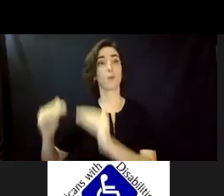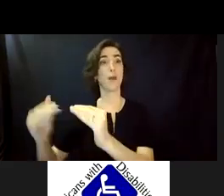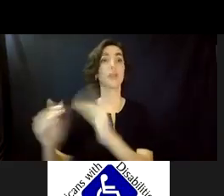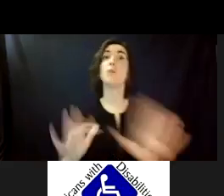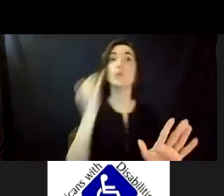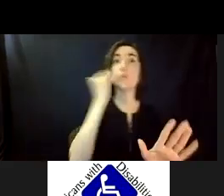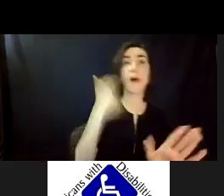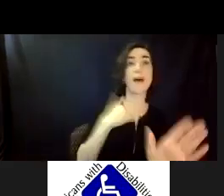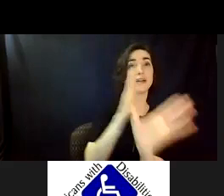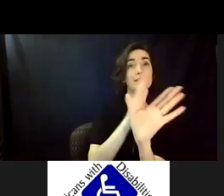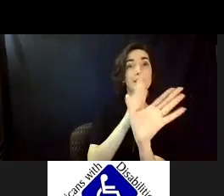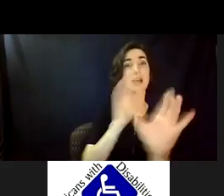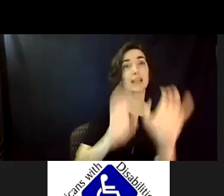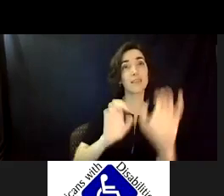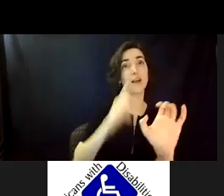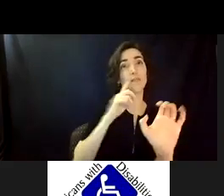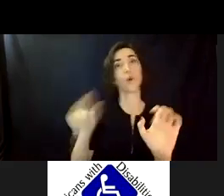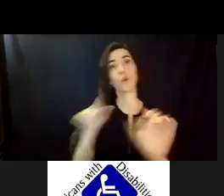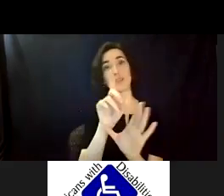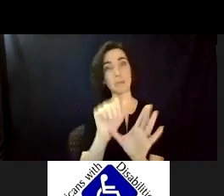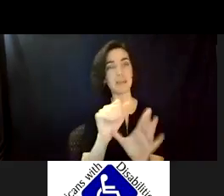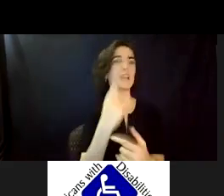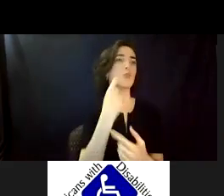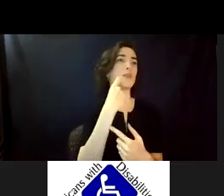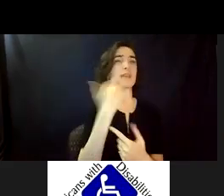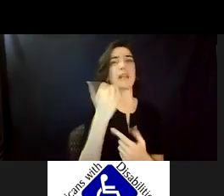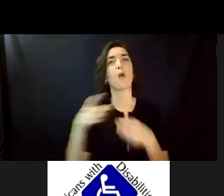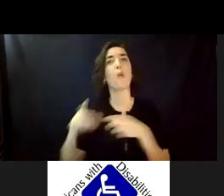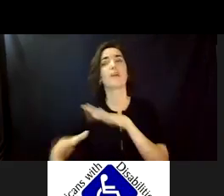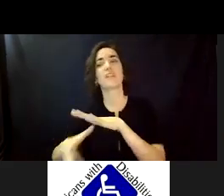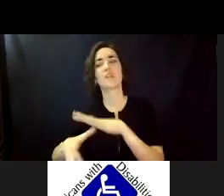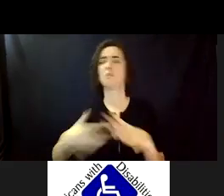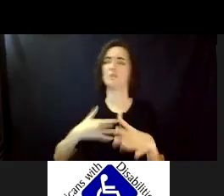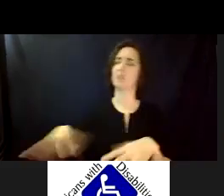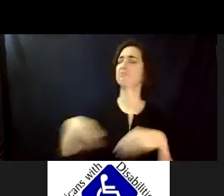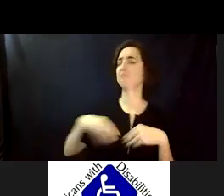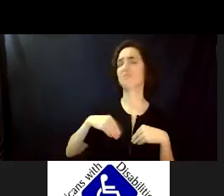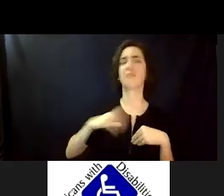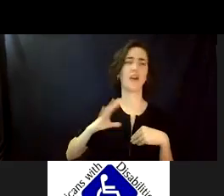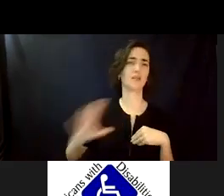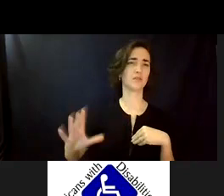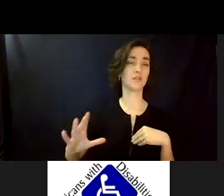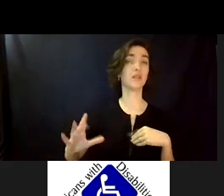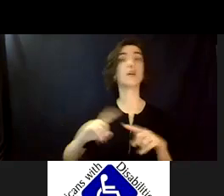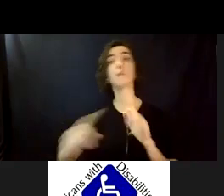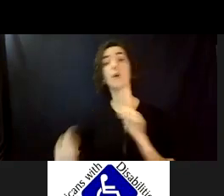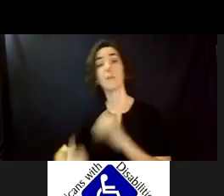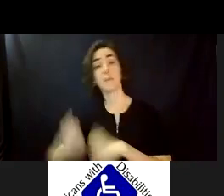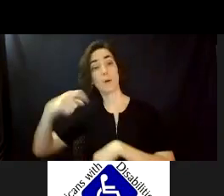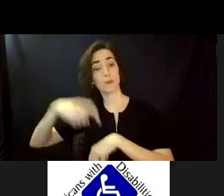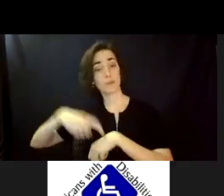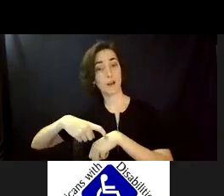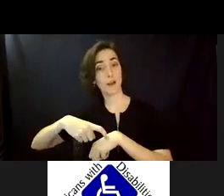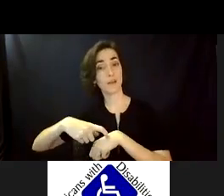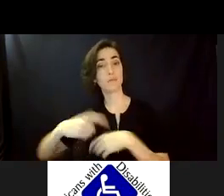eval for different disabilities, and it's recent, like in their senior year, we usually honor that. But most of the time, we just